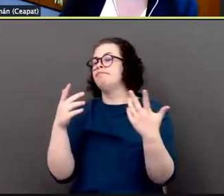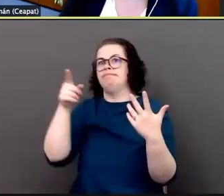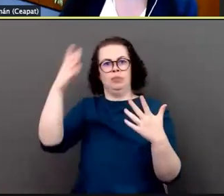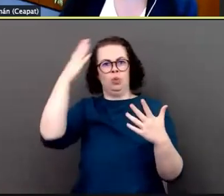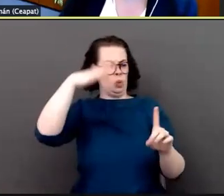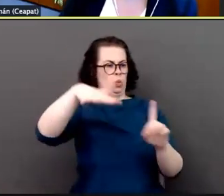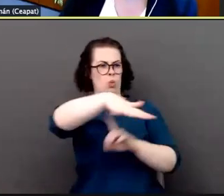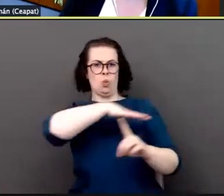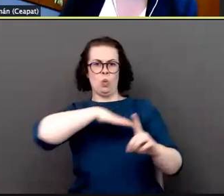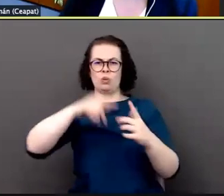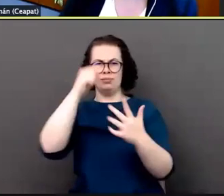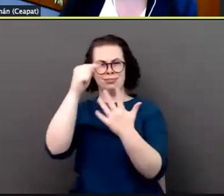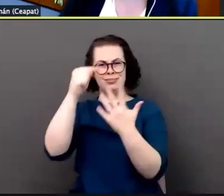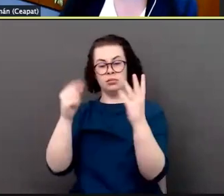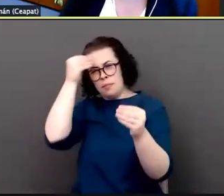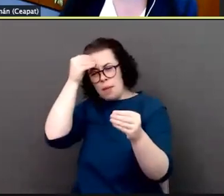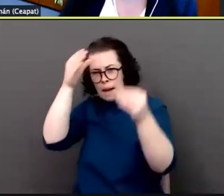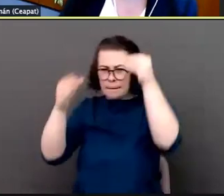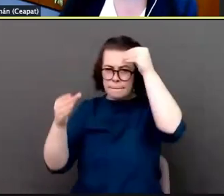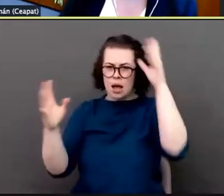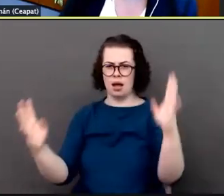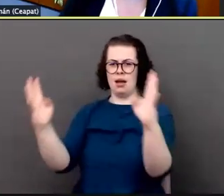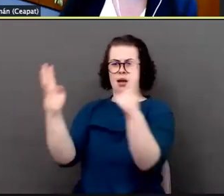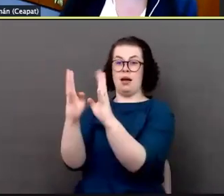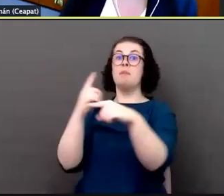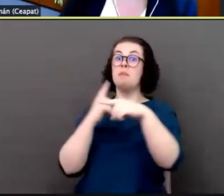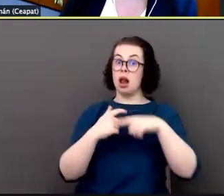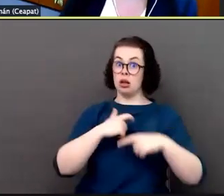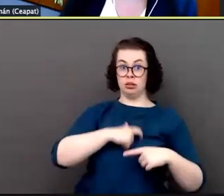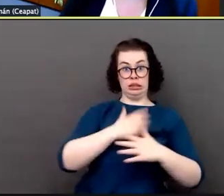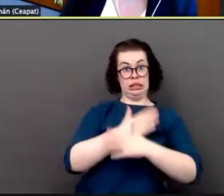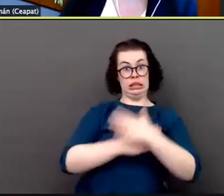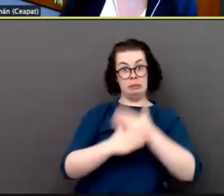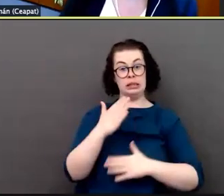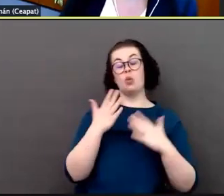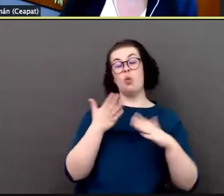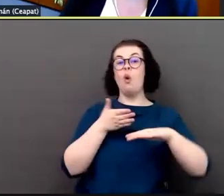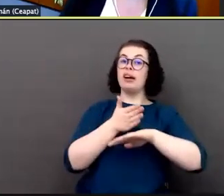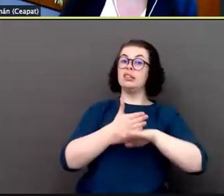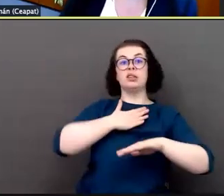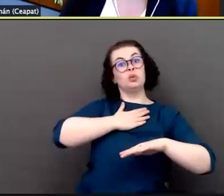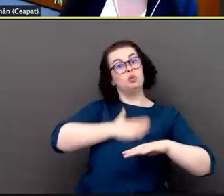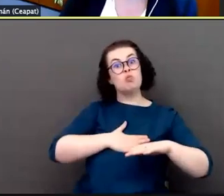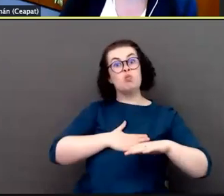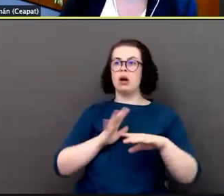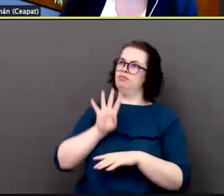above all, potential users with accessibility needs represented by the